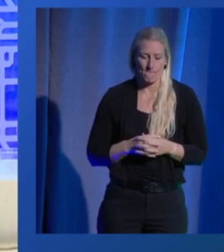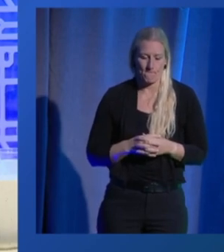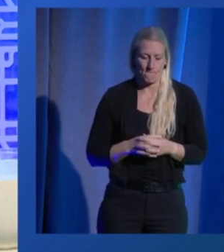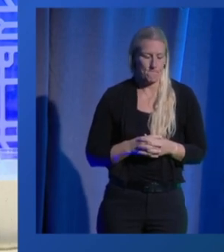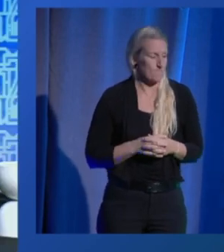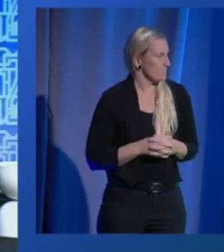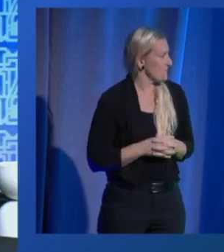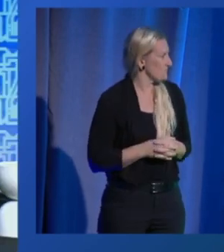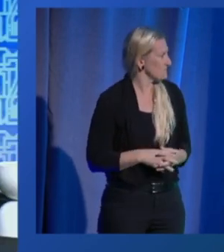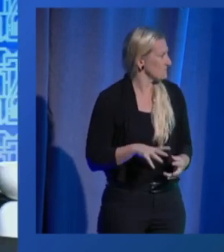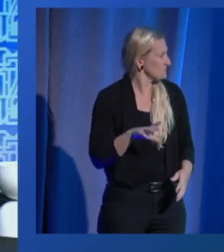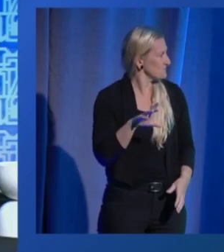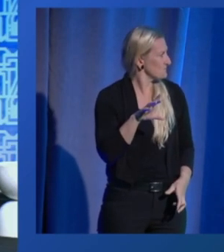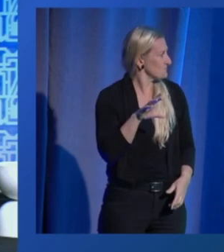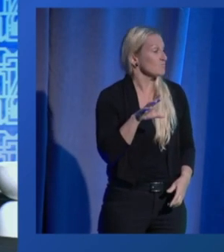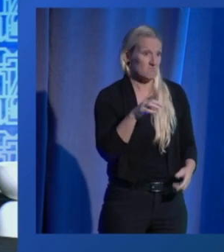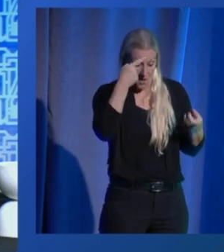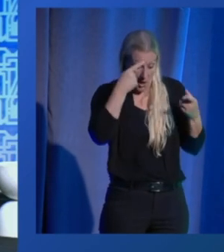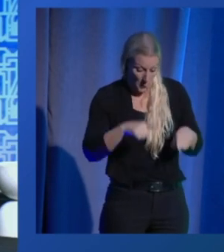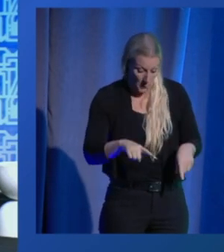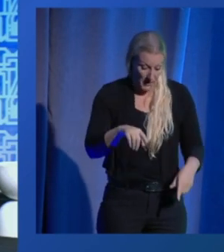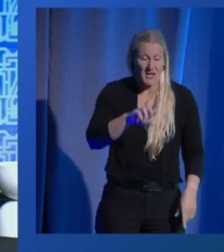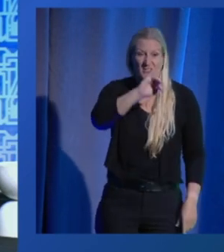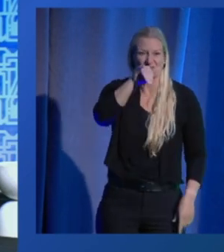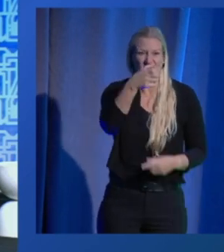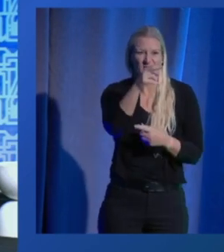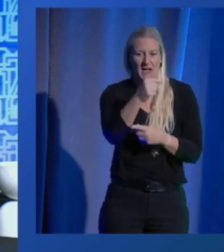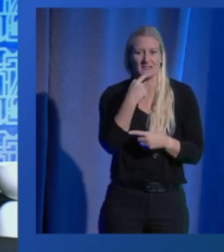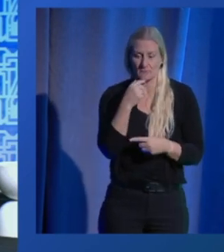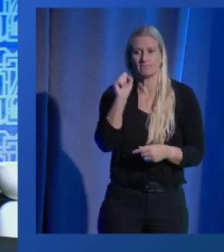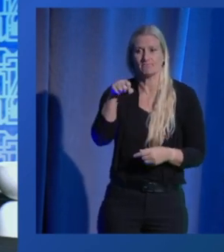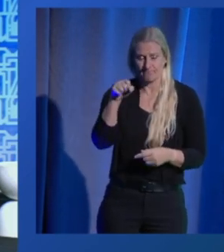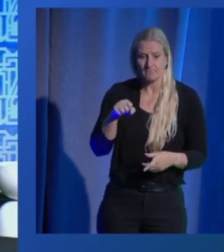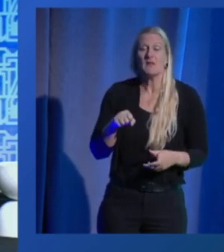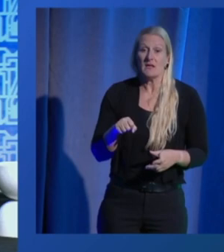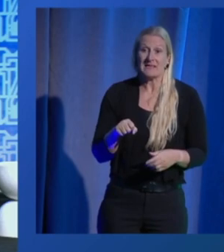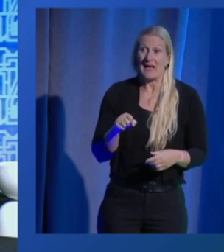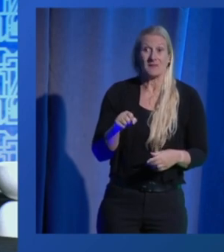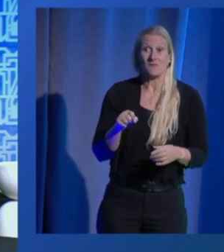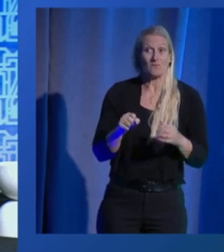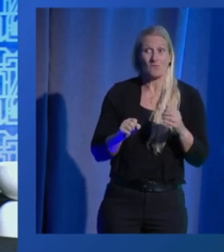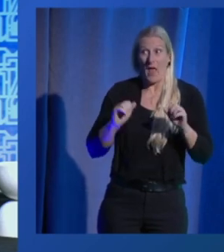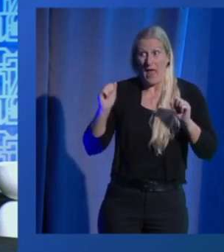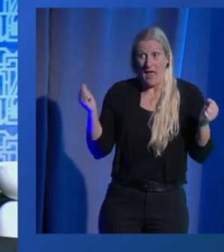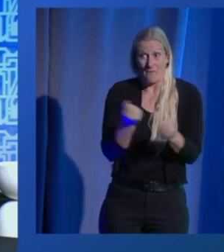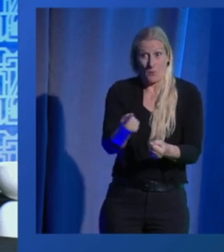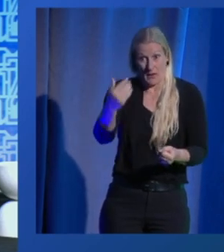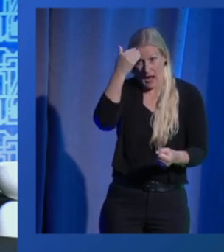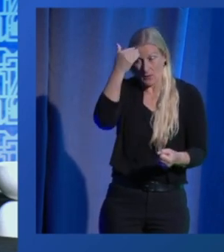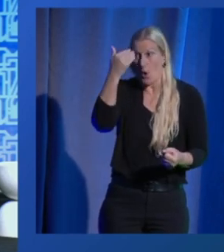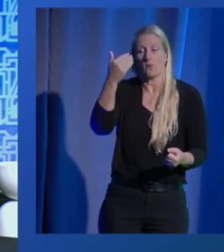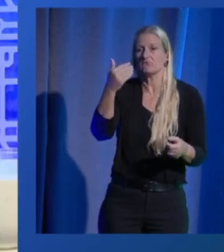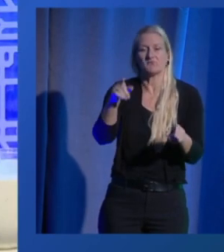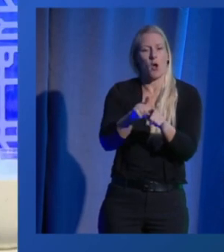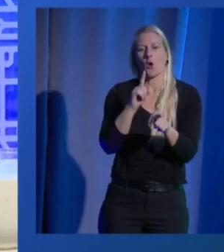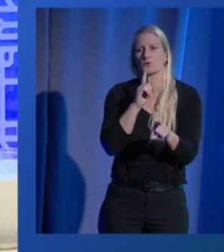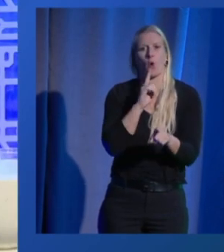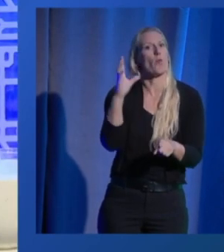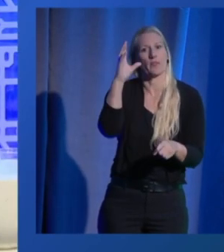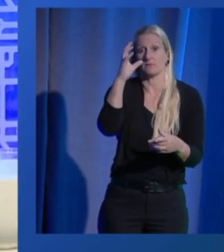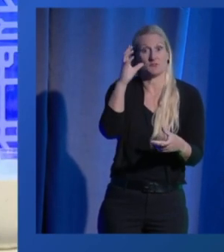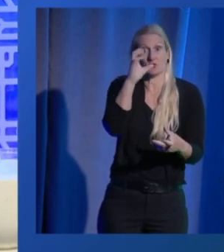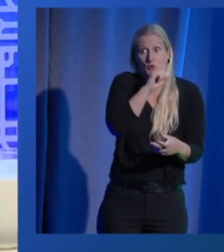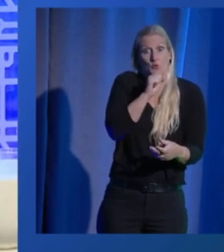agreed uh for all the leaders I speak with they assume and require that a human is still in the loop and if you think about when we fly there's